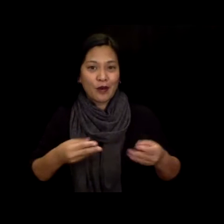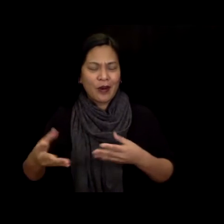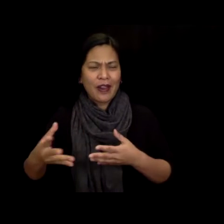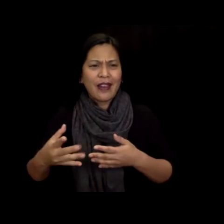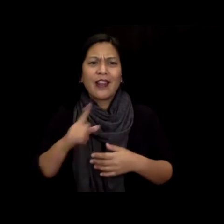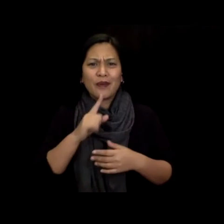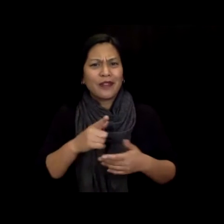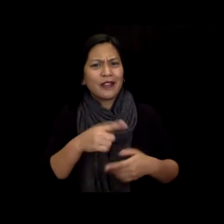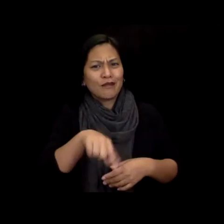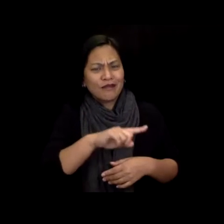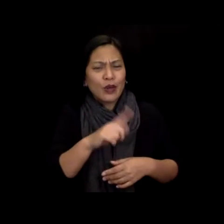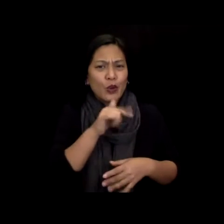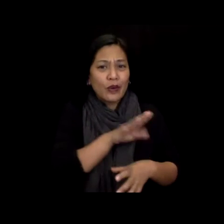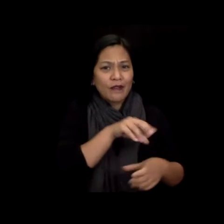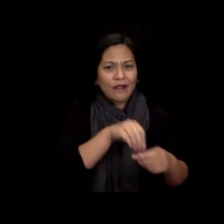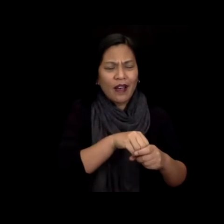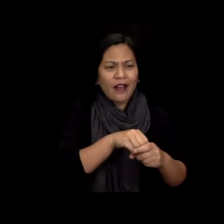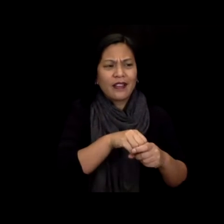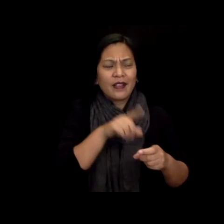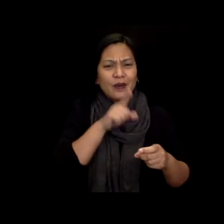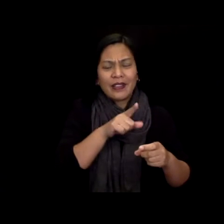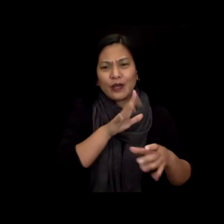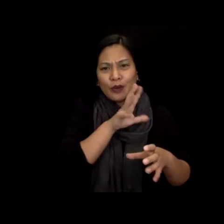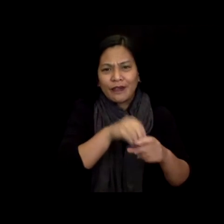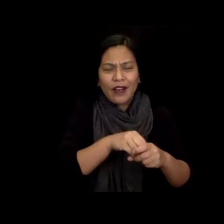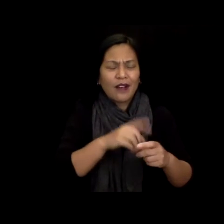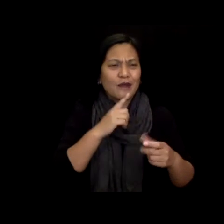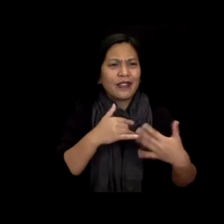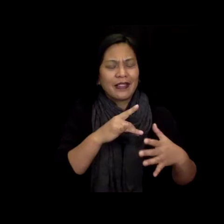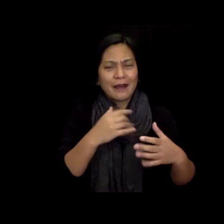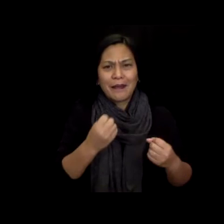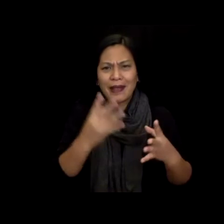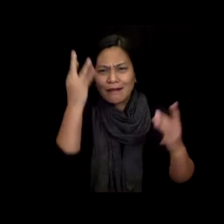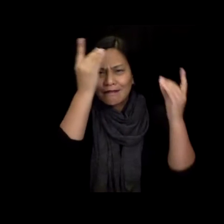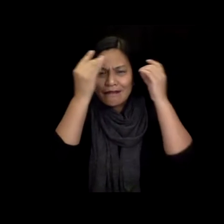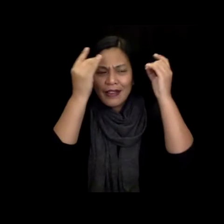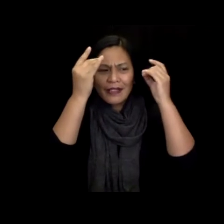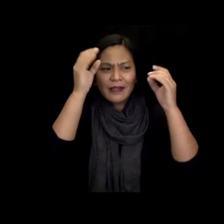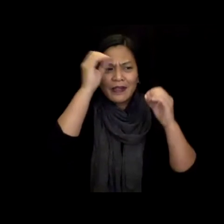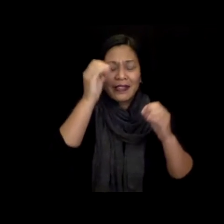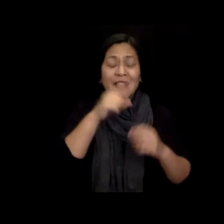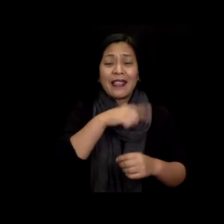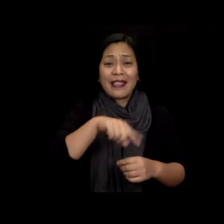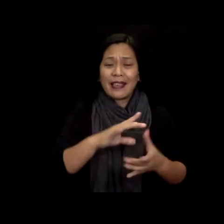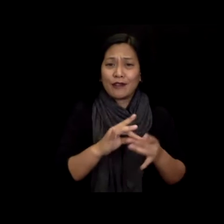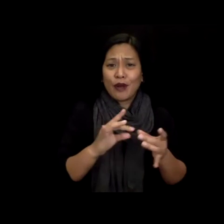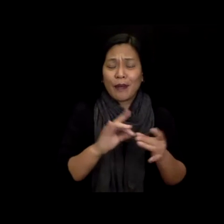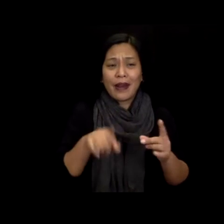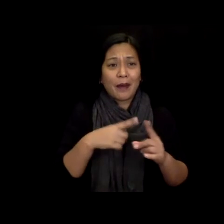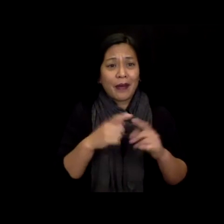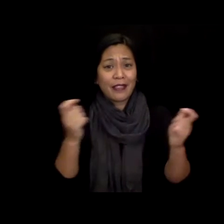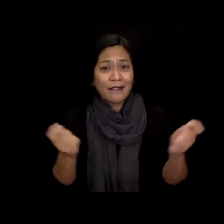very insightful leaders in the arts that can speak to the festival